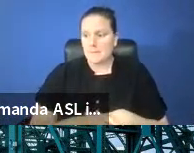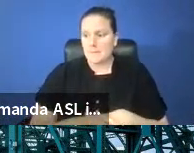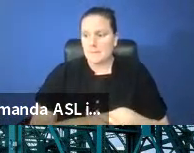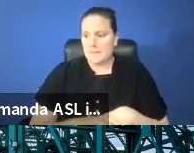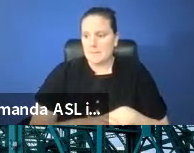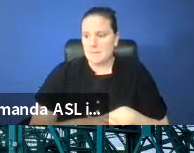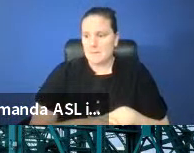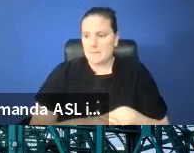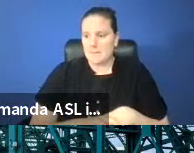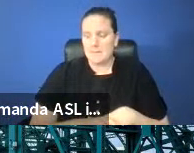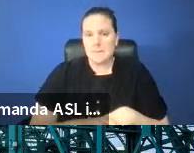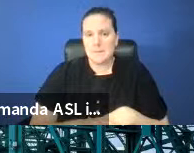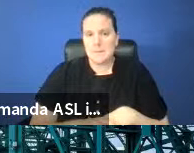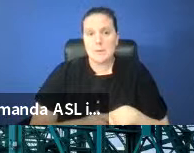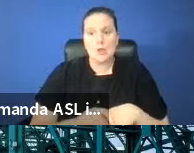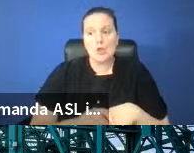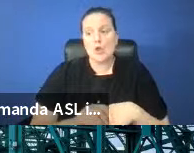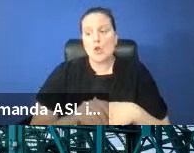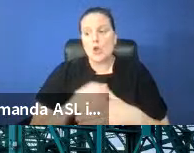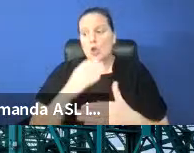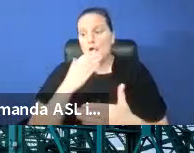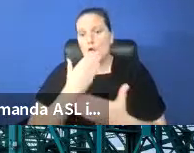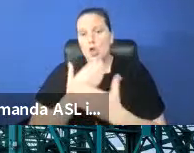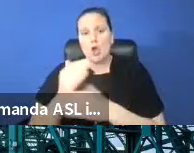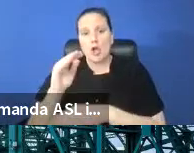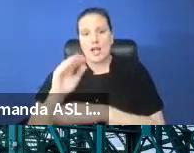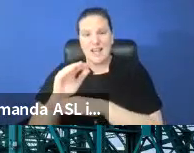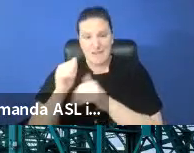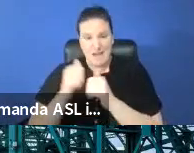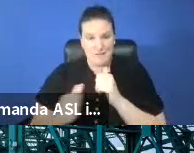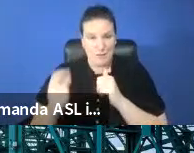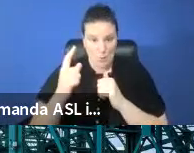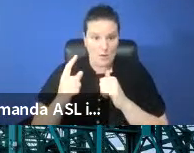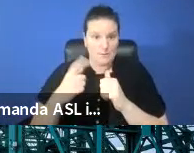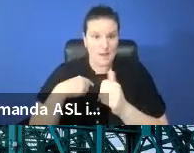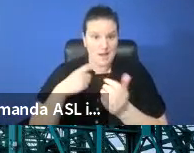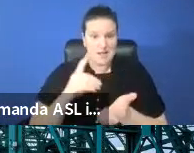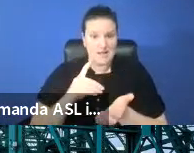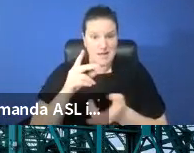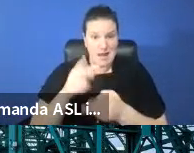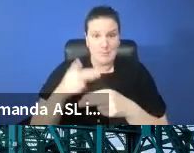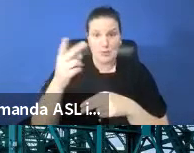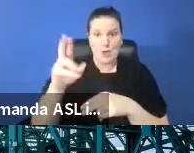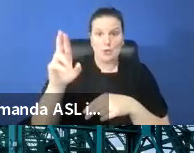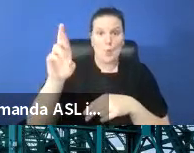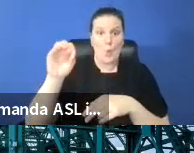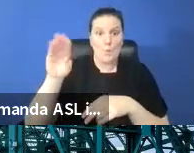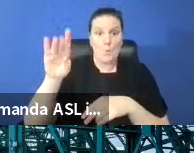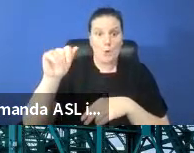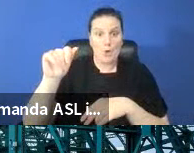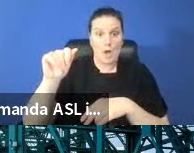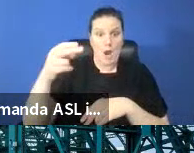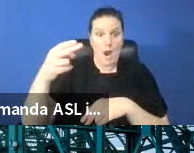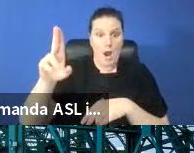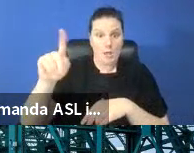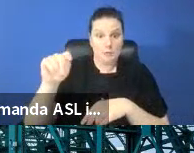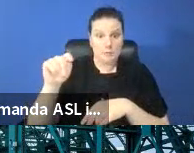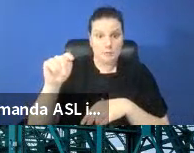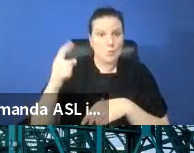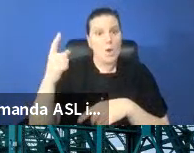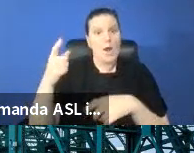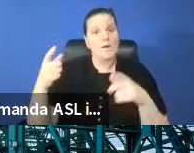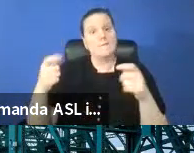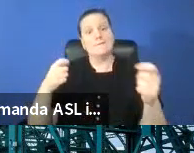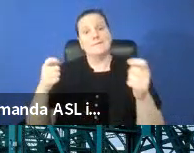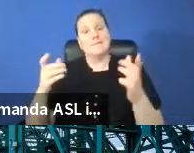Great. Good evening, everyone. My name is Dr. Roberta Hunt, and I'm one of the facilitators